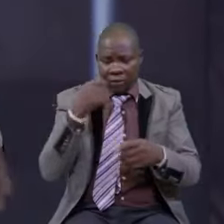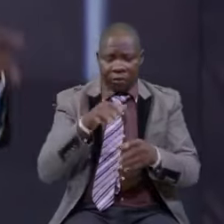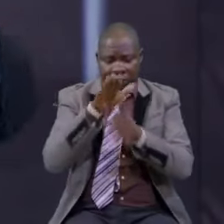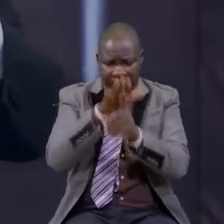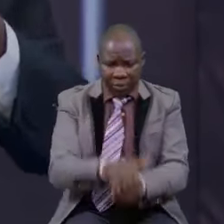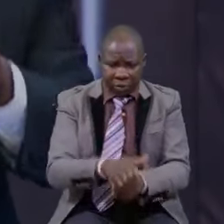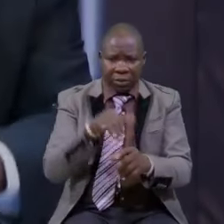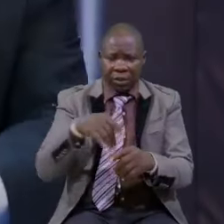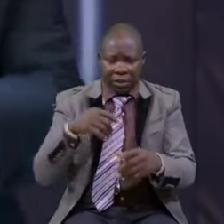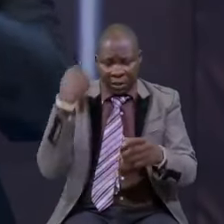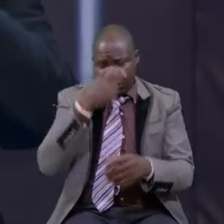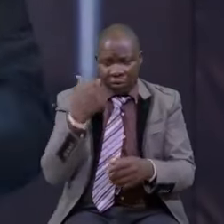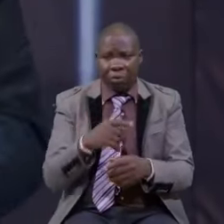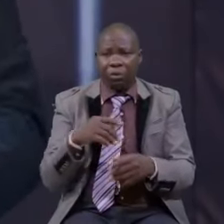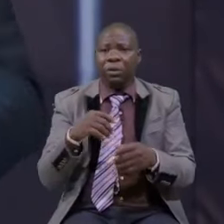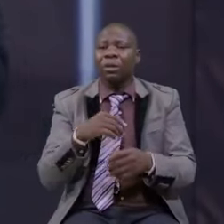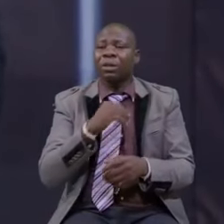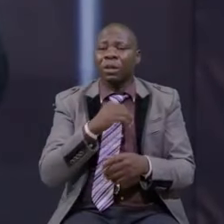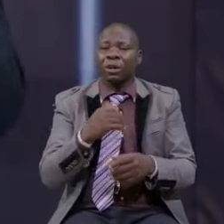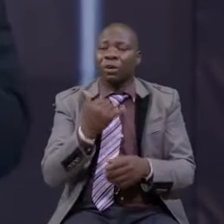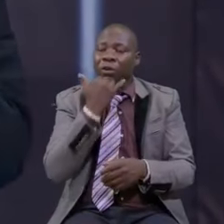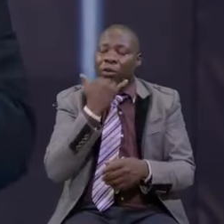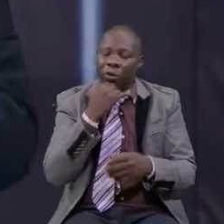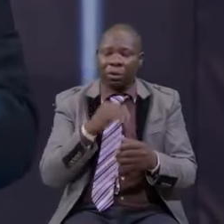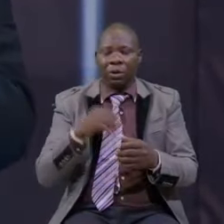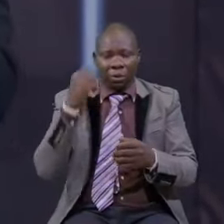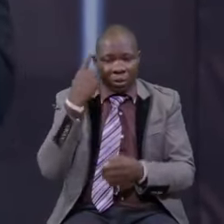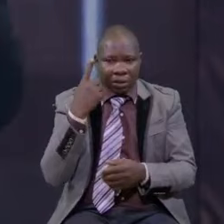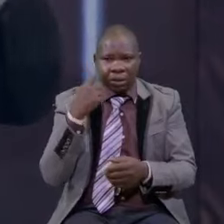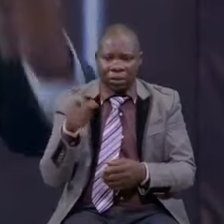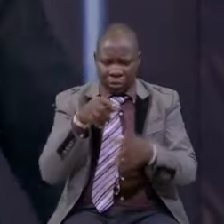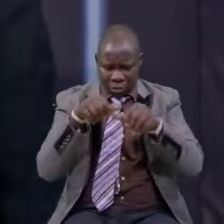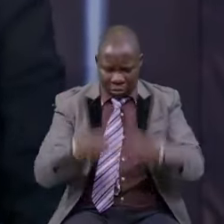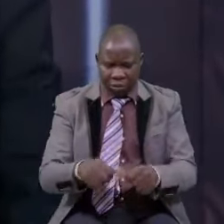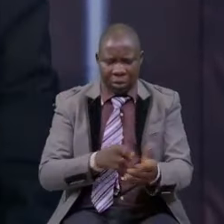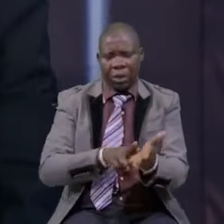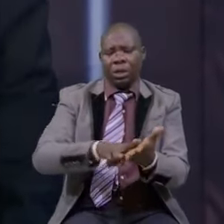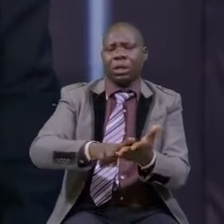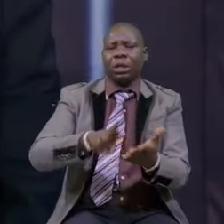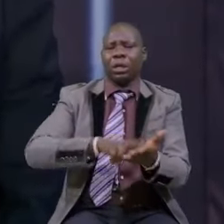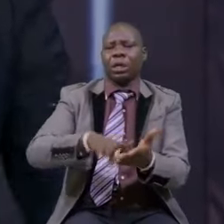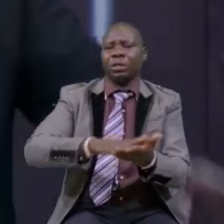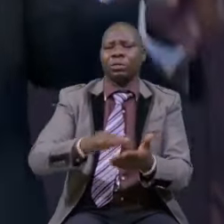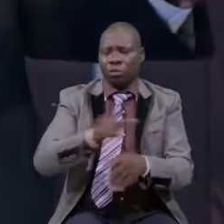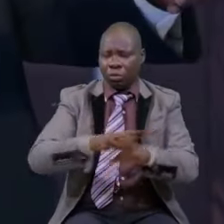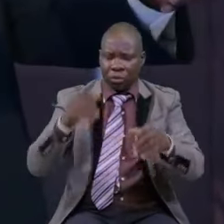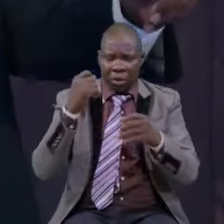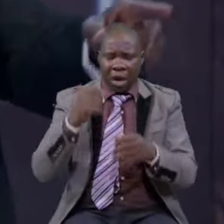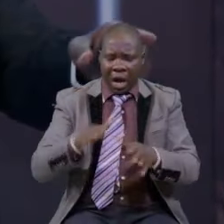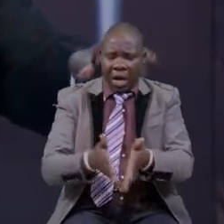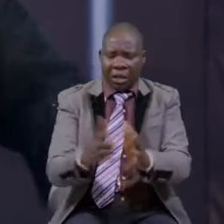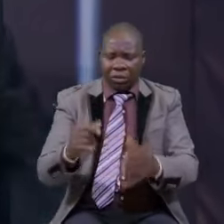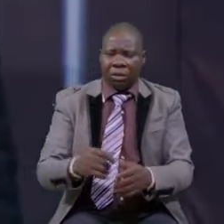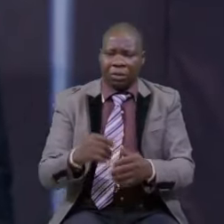misrepresentation. You remain righteous. You do not allow the actions of people around you to take